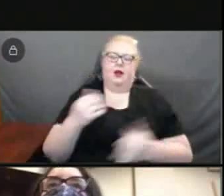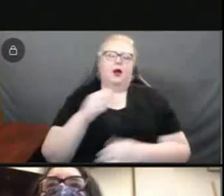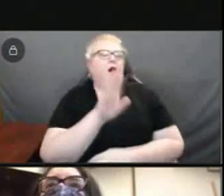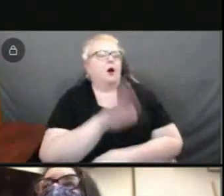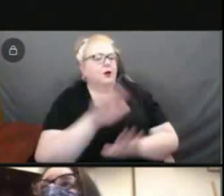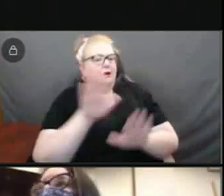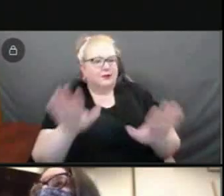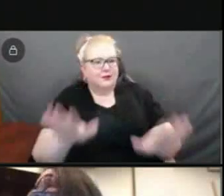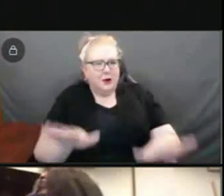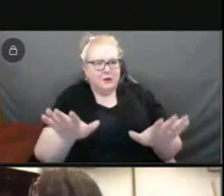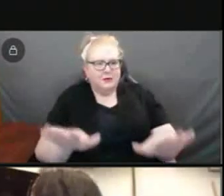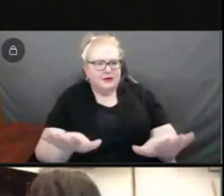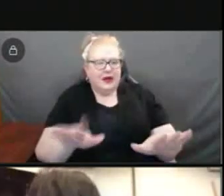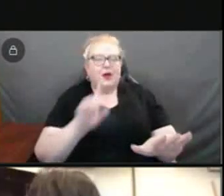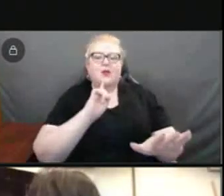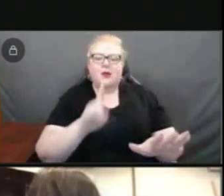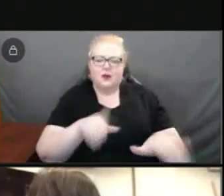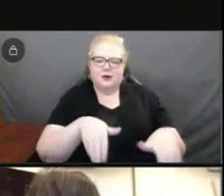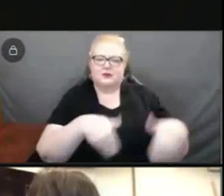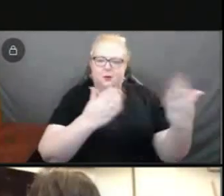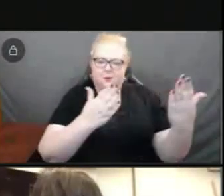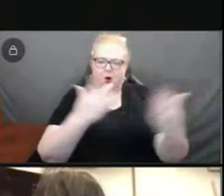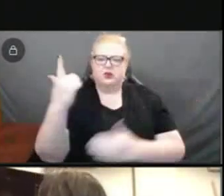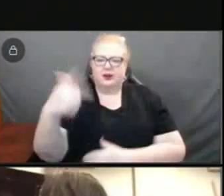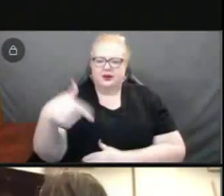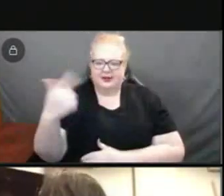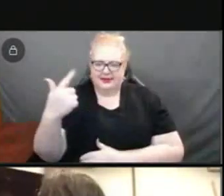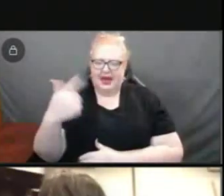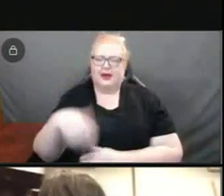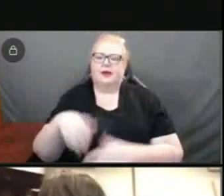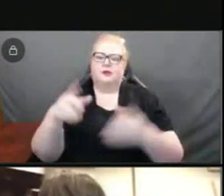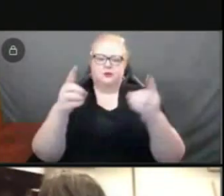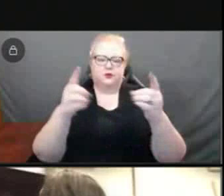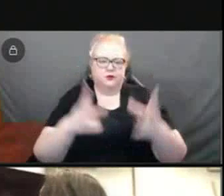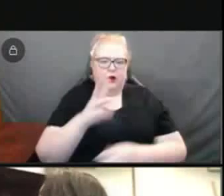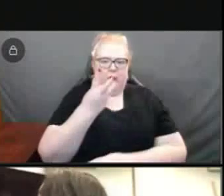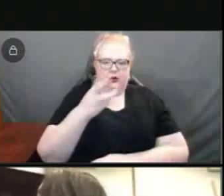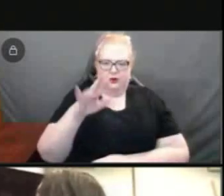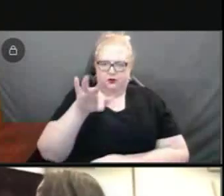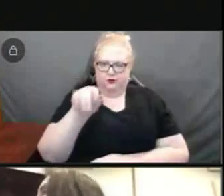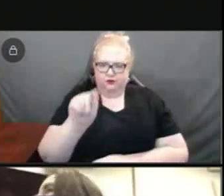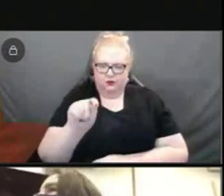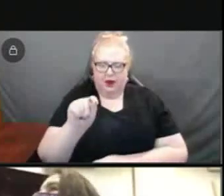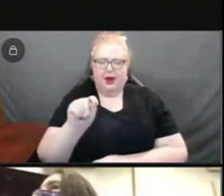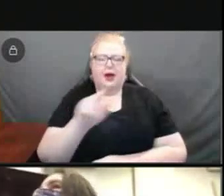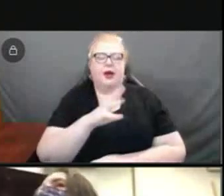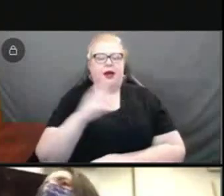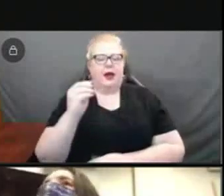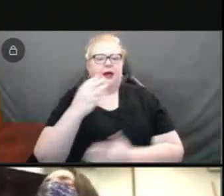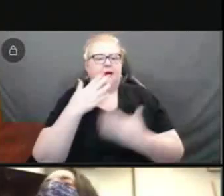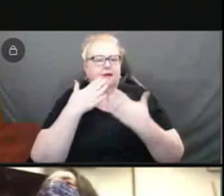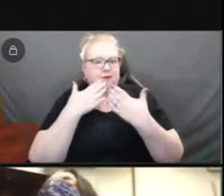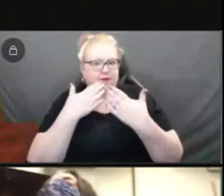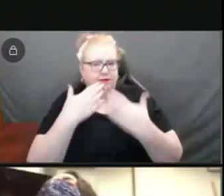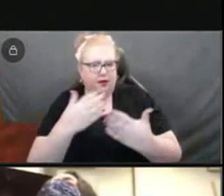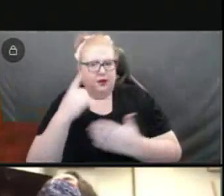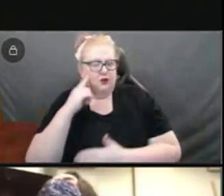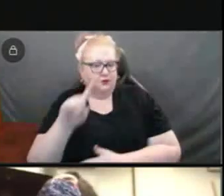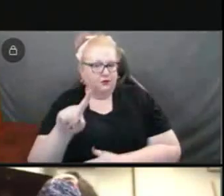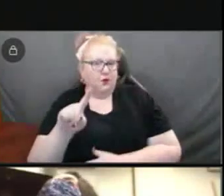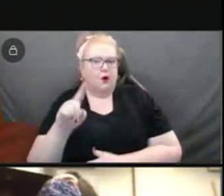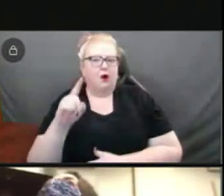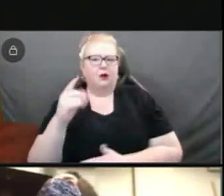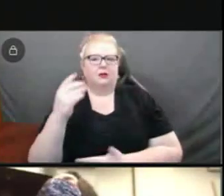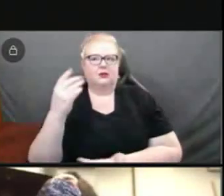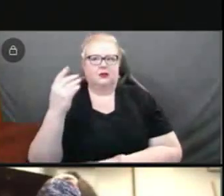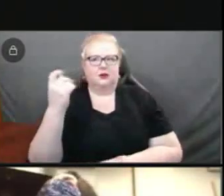There's a motion and a second on the floor. Director Wright and Thank you for acknowledging, I guess,